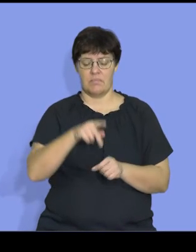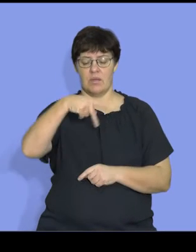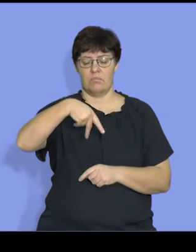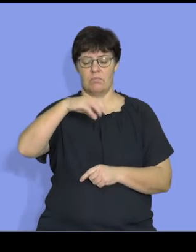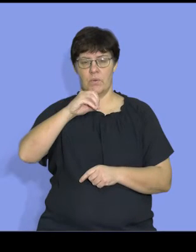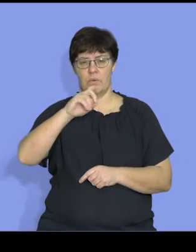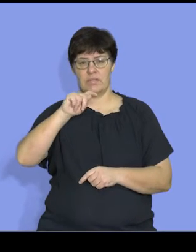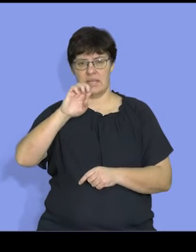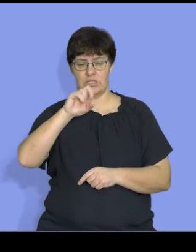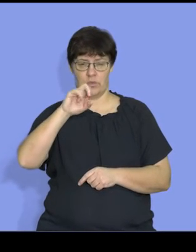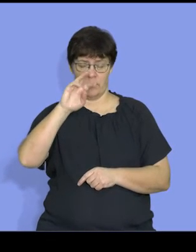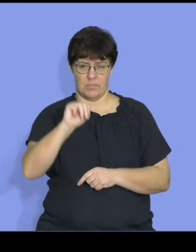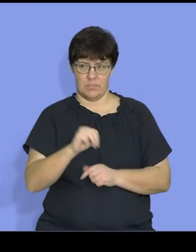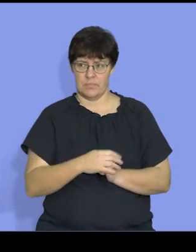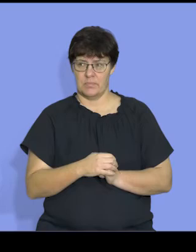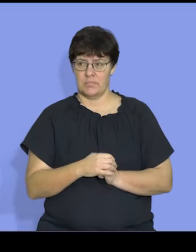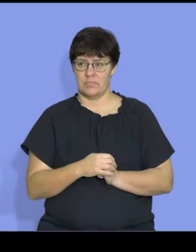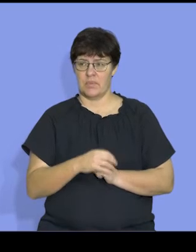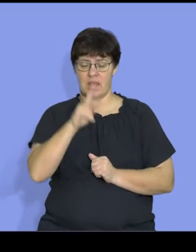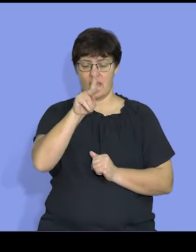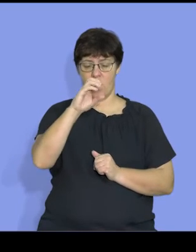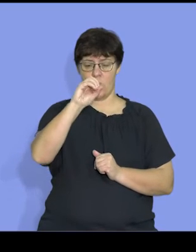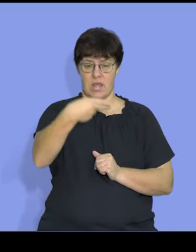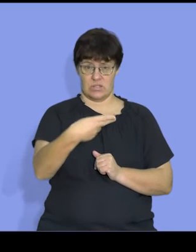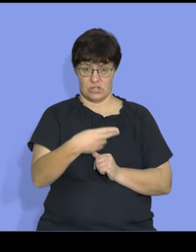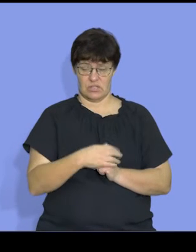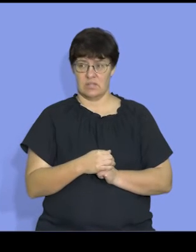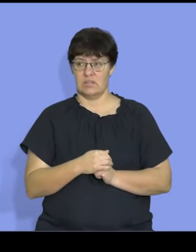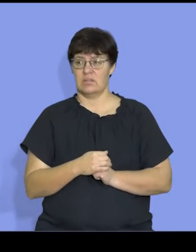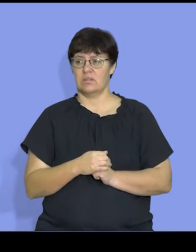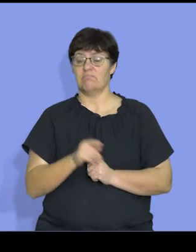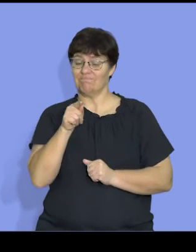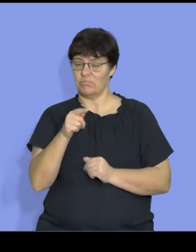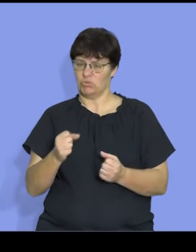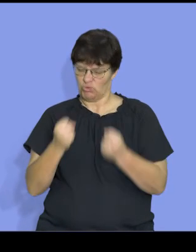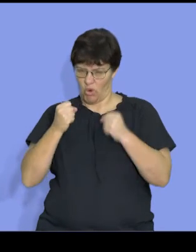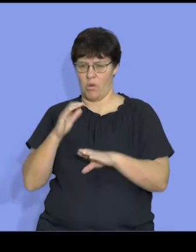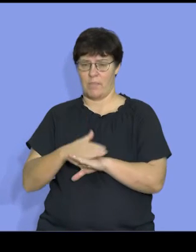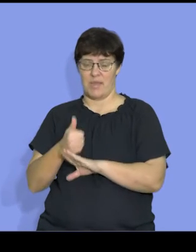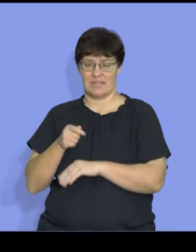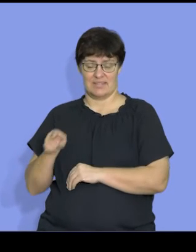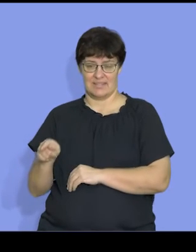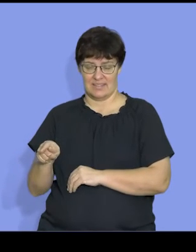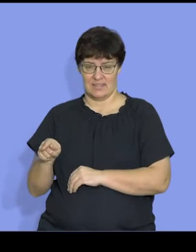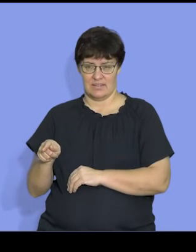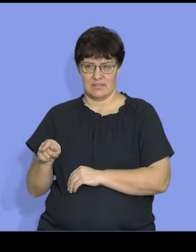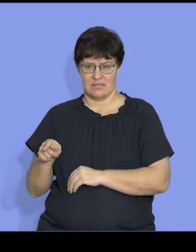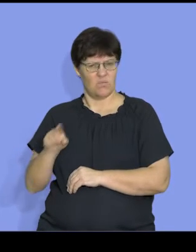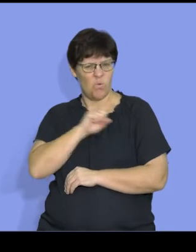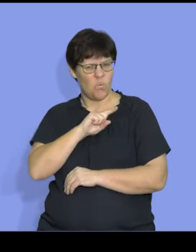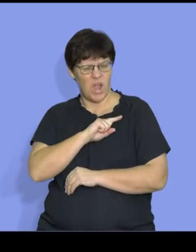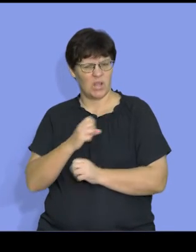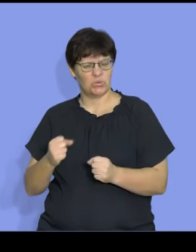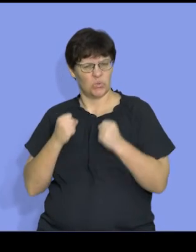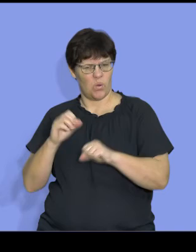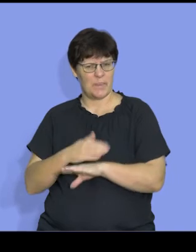hydroxide, right, which is a strong base, right? Now, why is it a strong base?